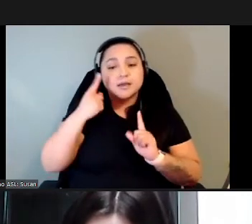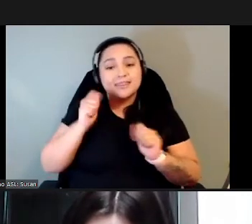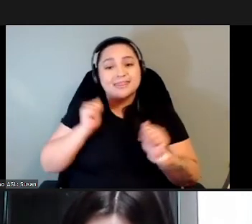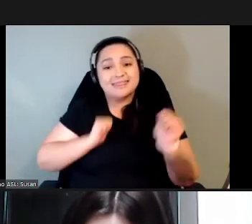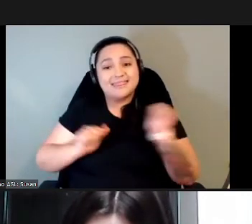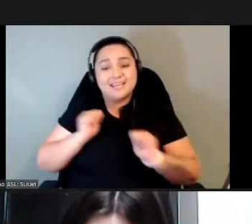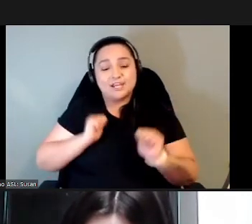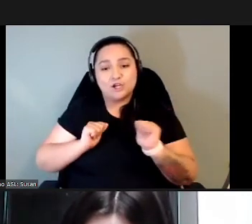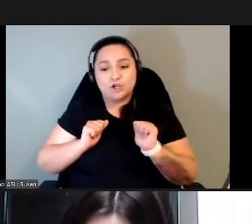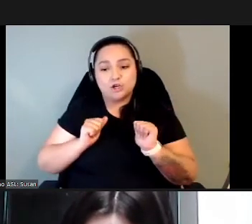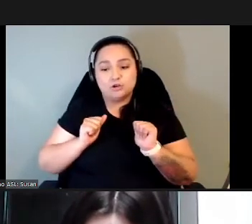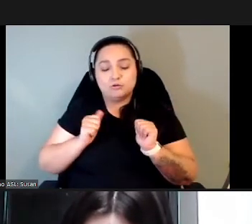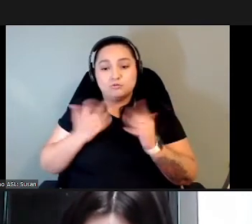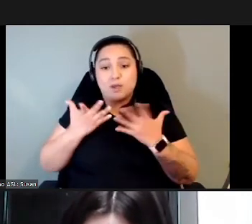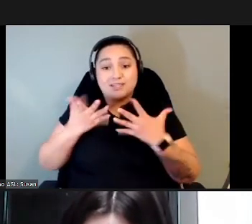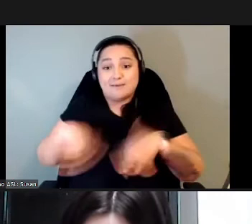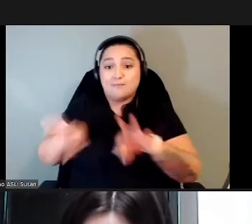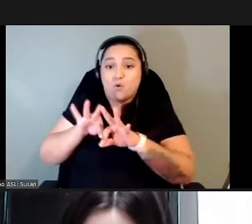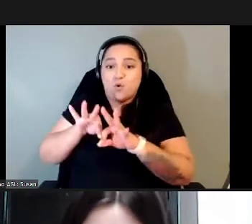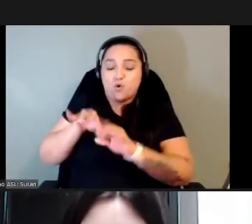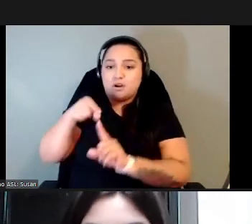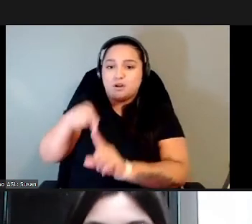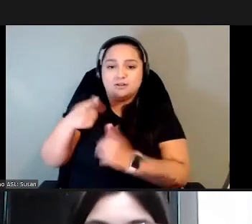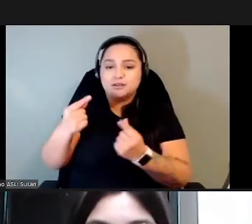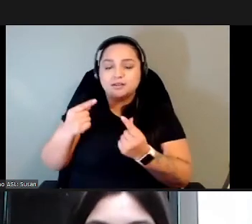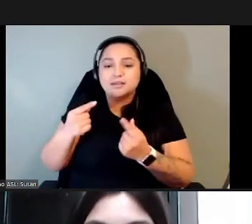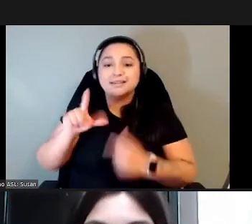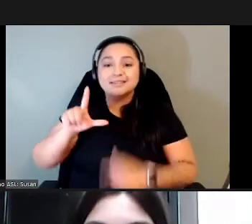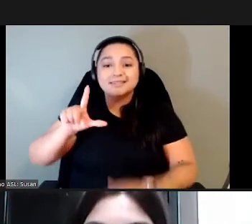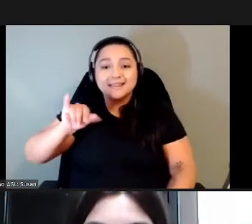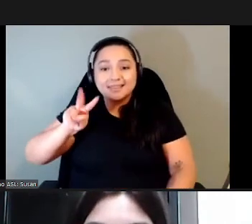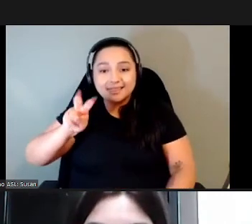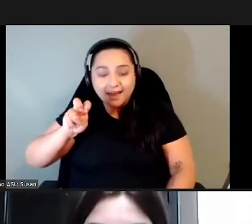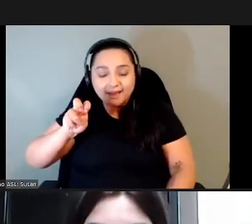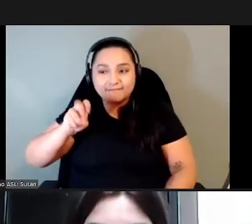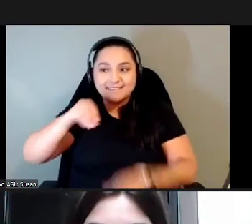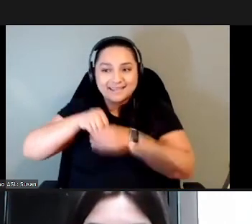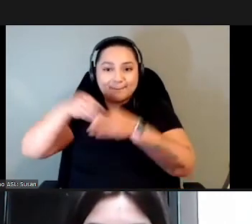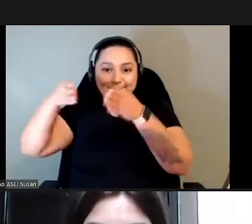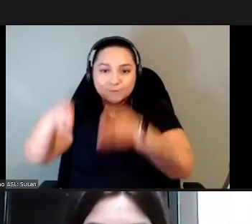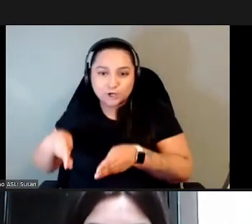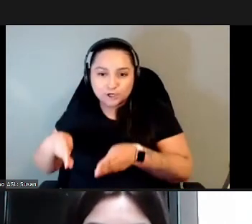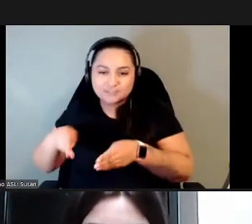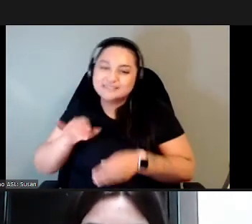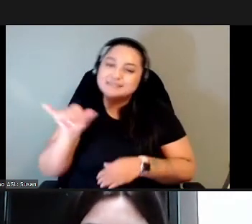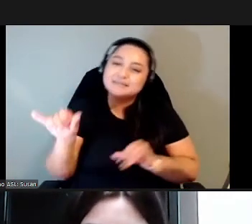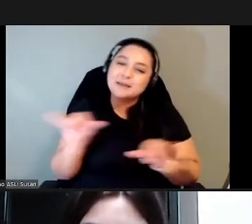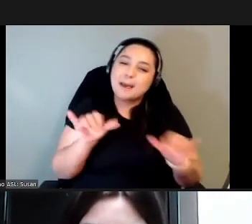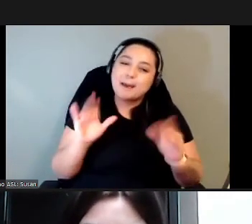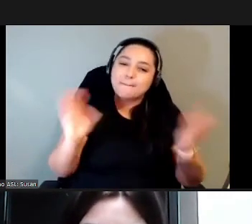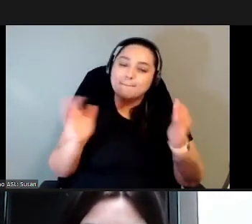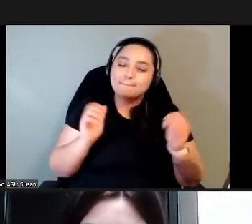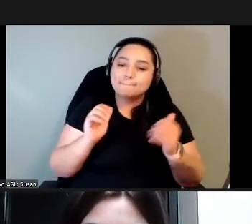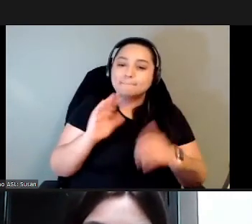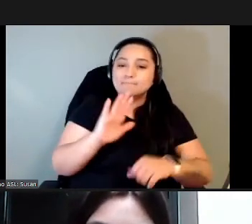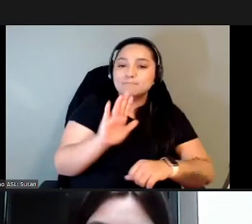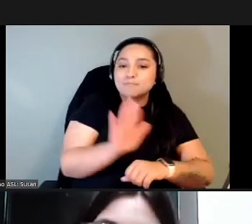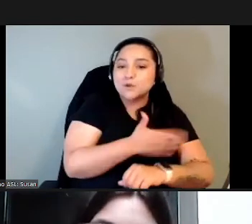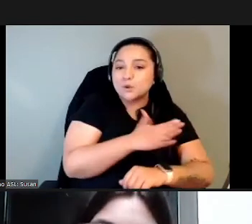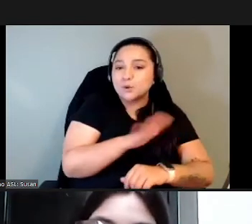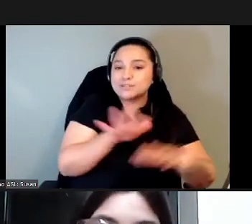and in person. It is physical, just as a concert is physical, except it is cross-disciplinary,